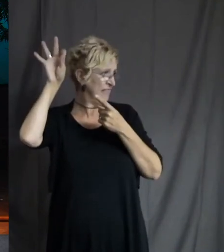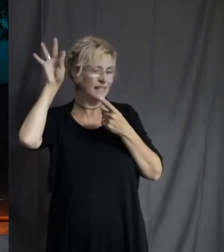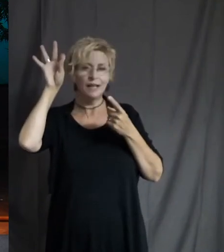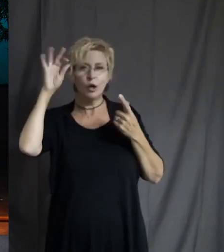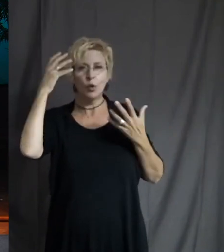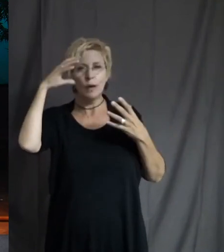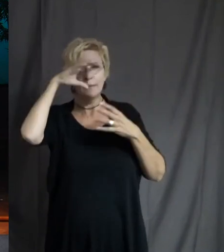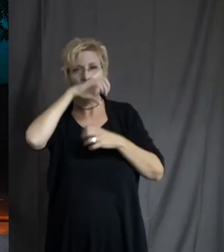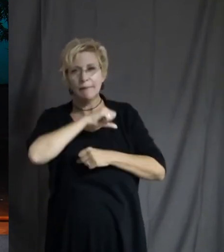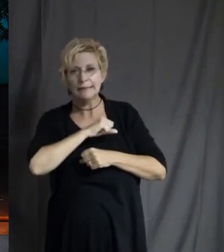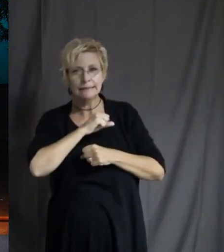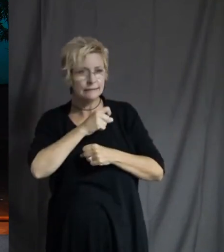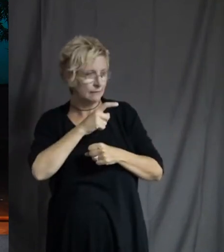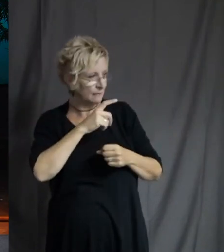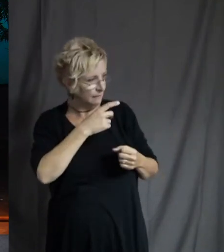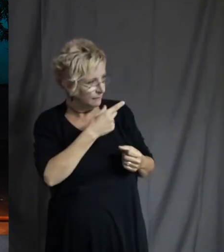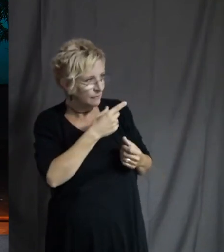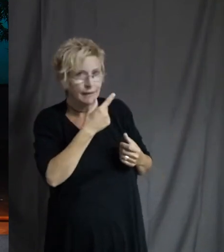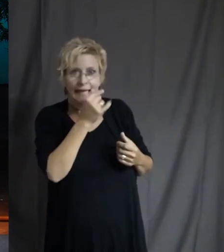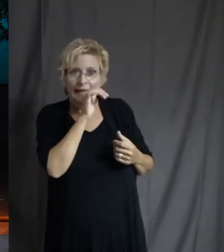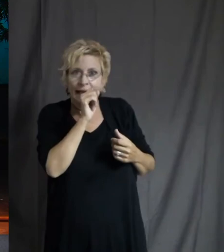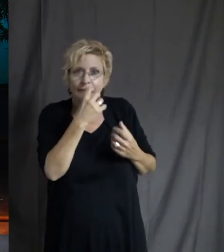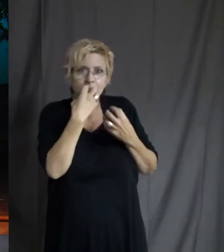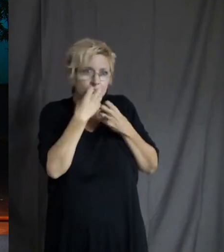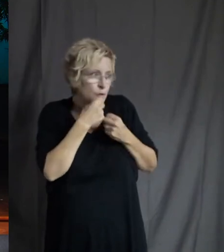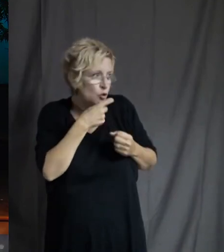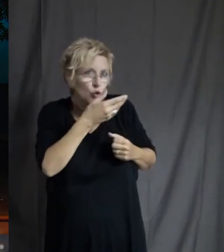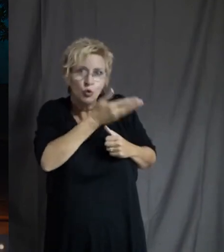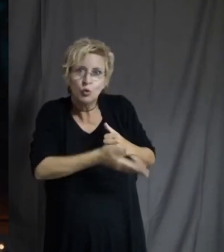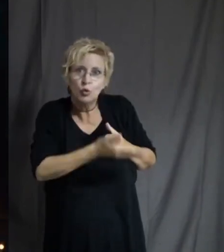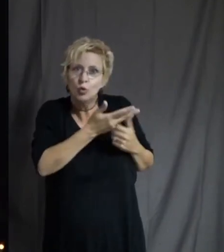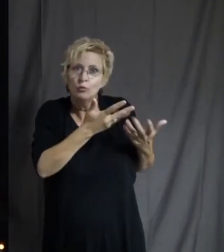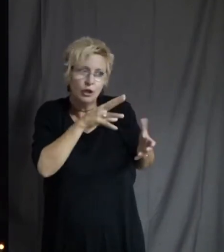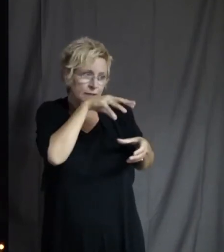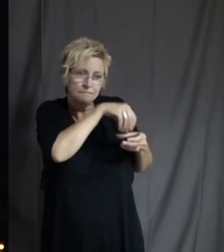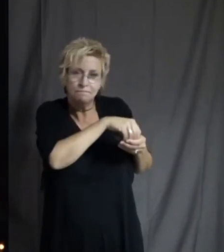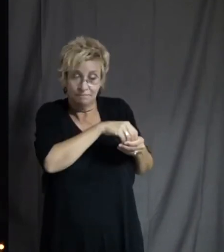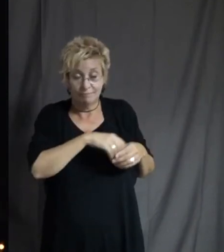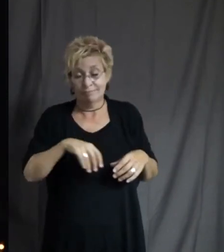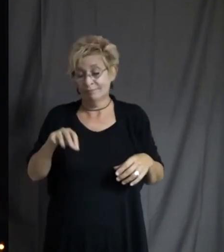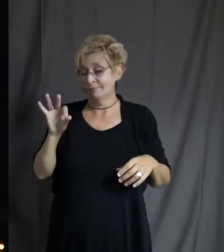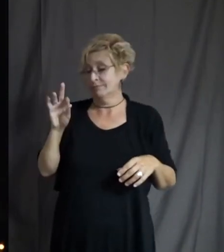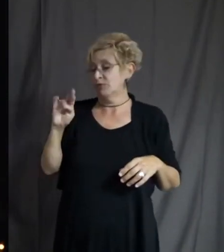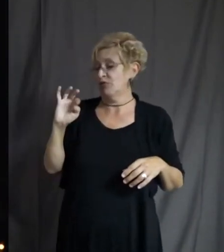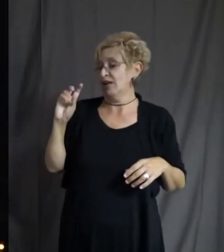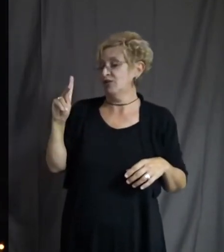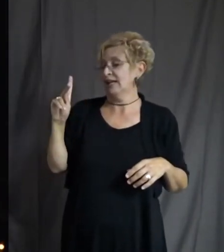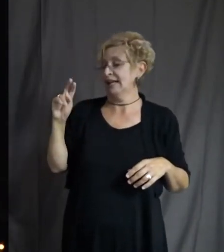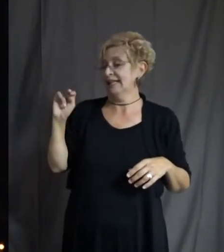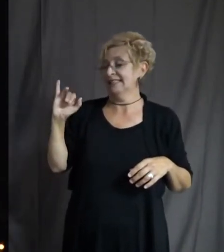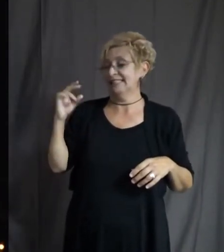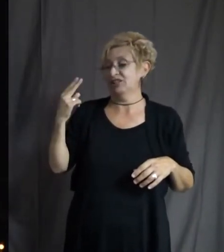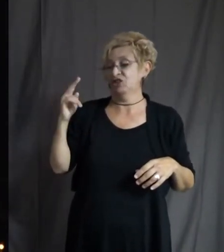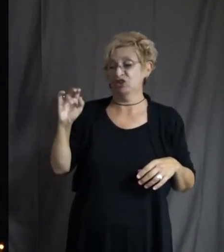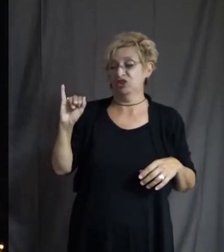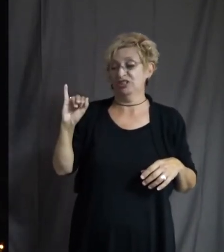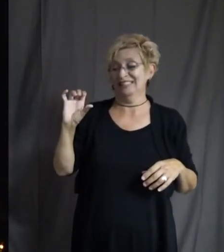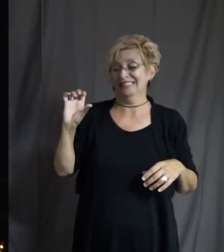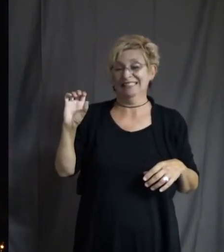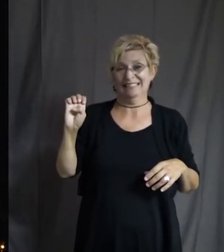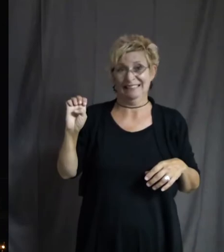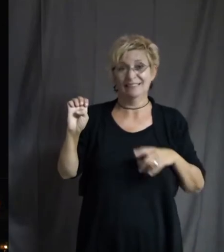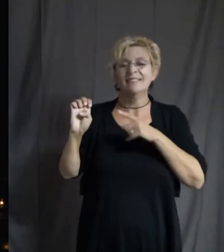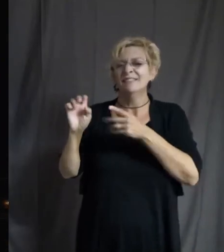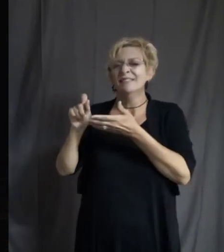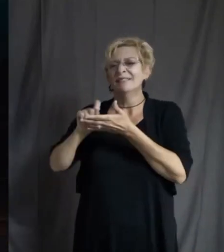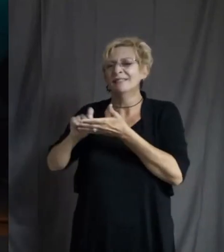the gifts of who they are. Friedrich Nietzsche put it this way. He says, "There is not enough